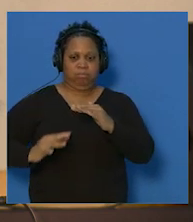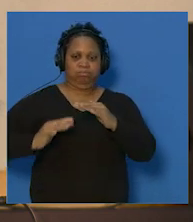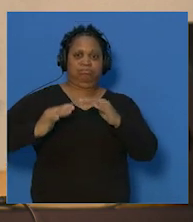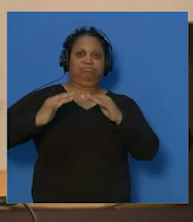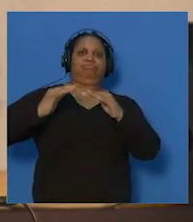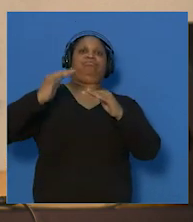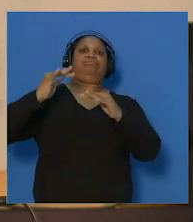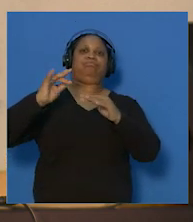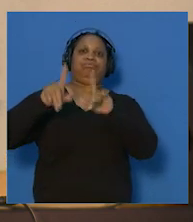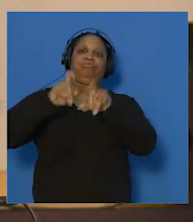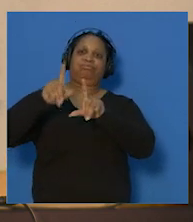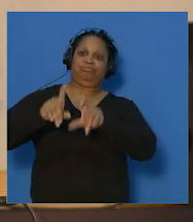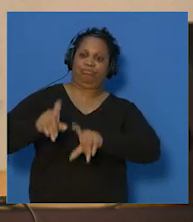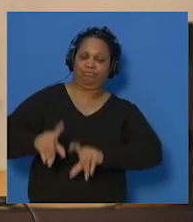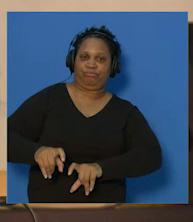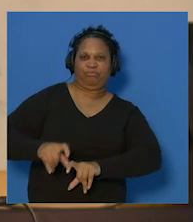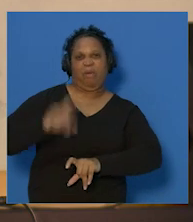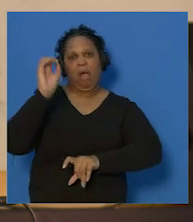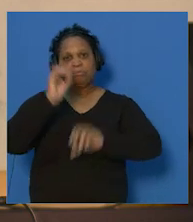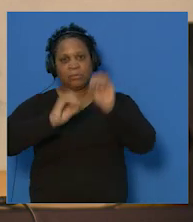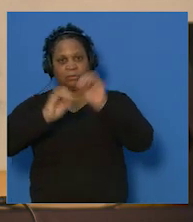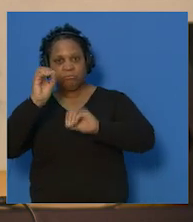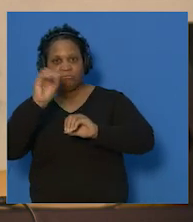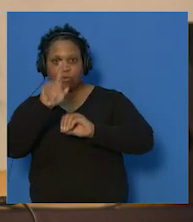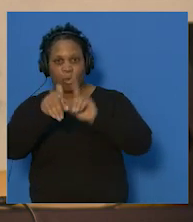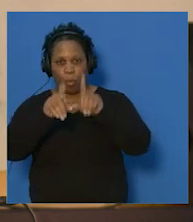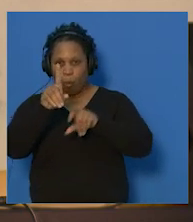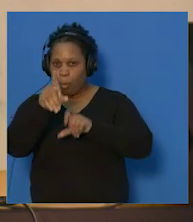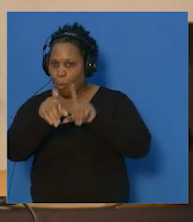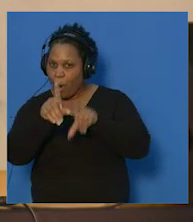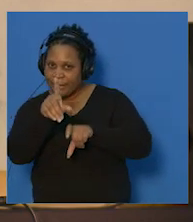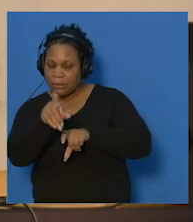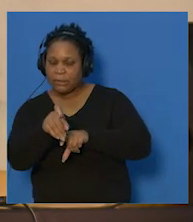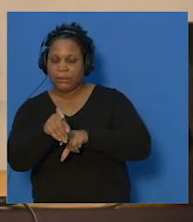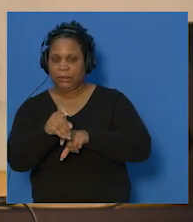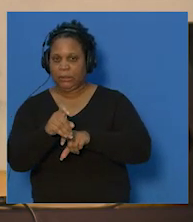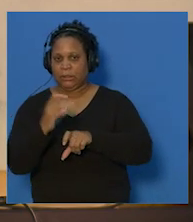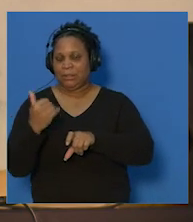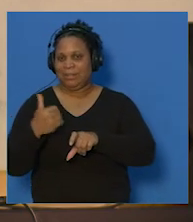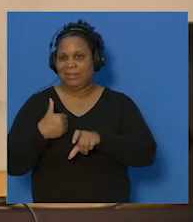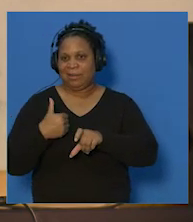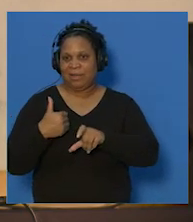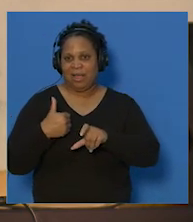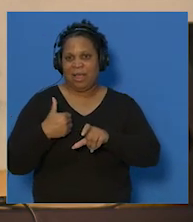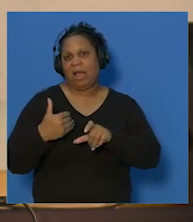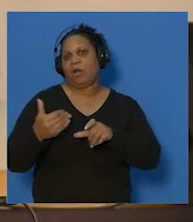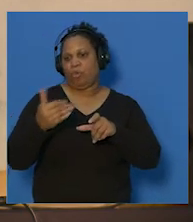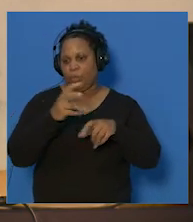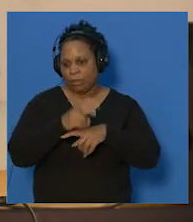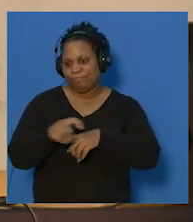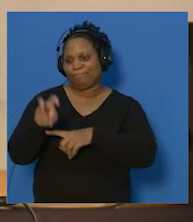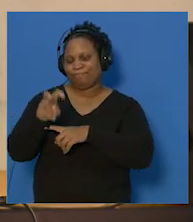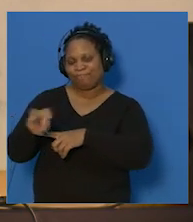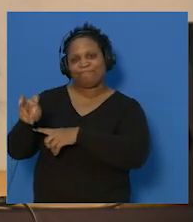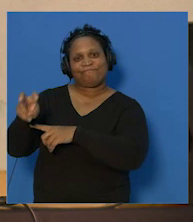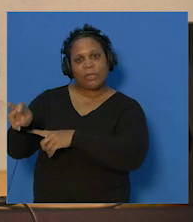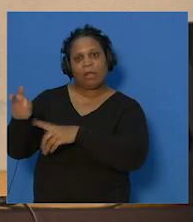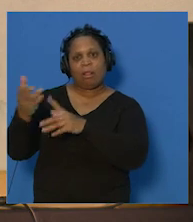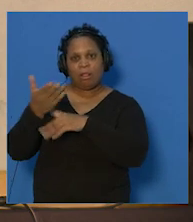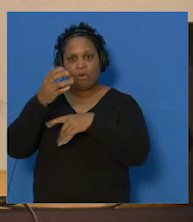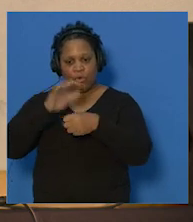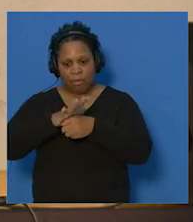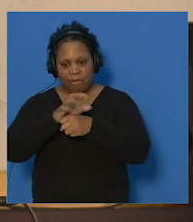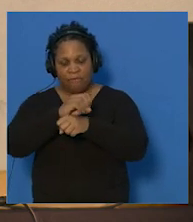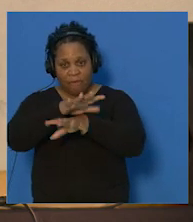conversations and observations and questions as to how we move through this virus. One of